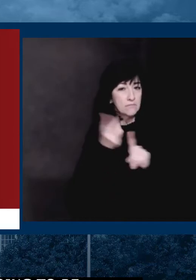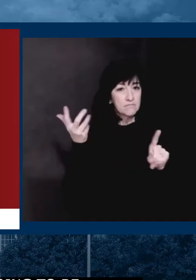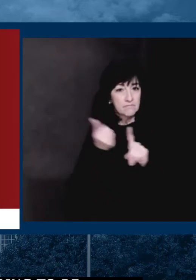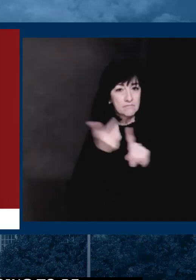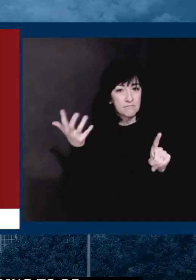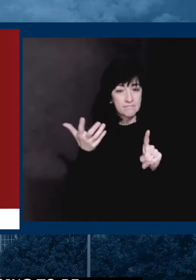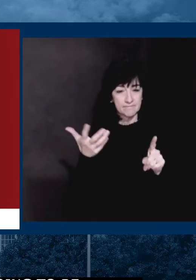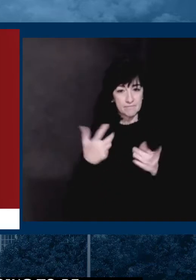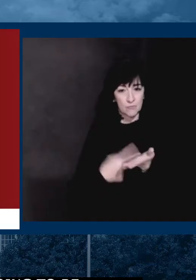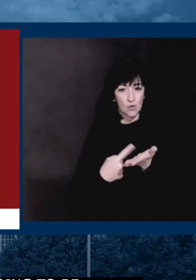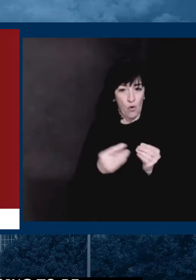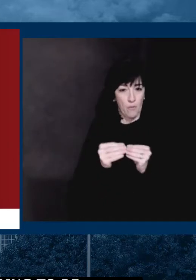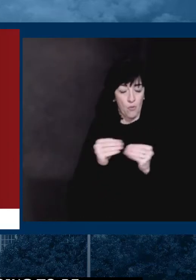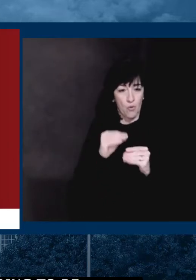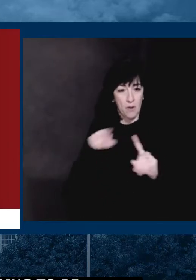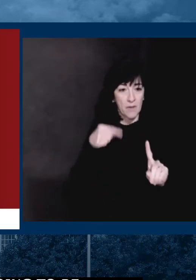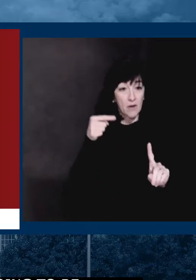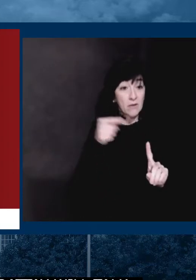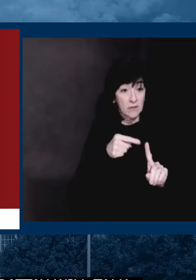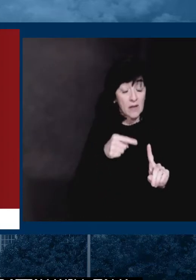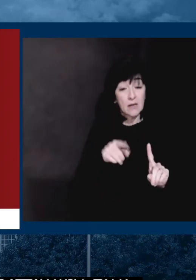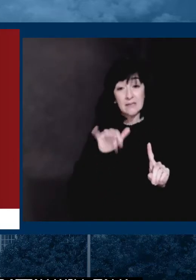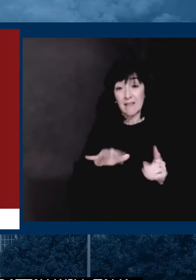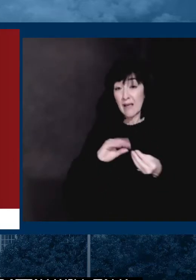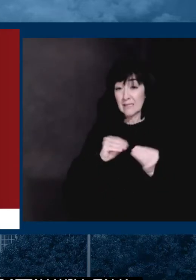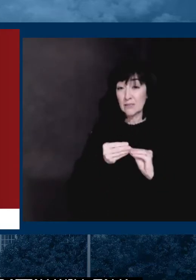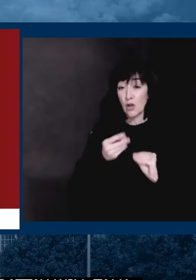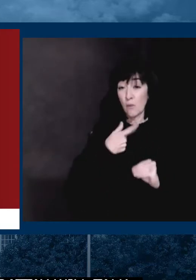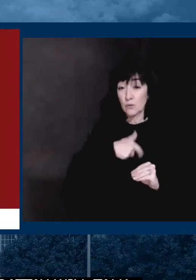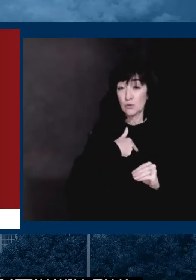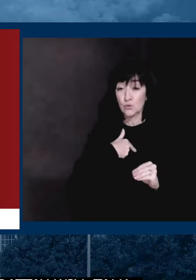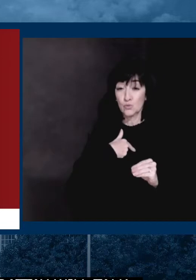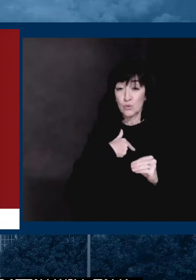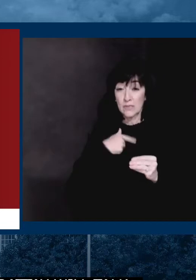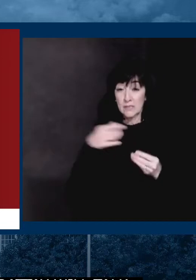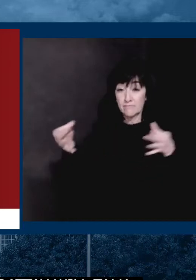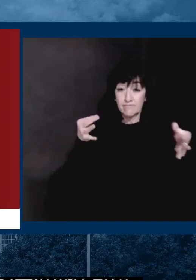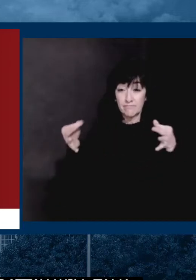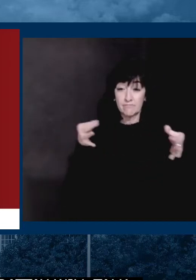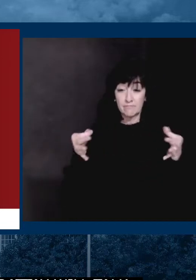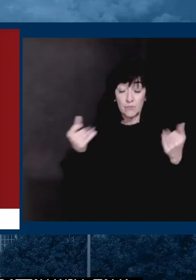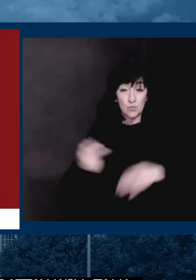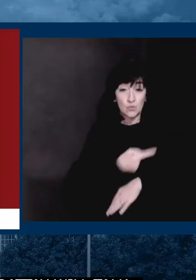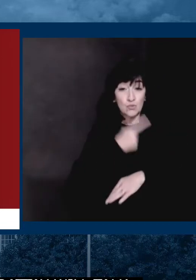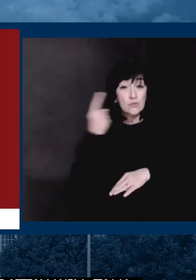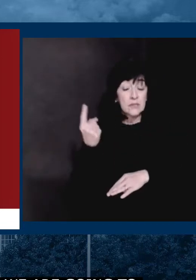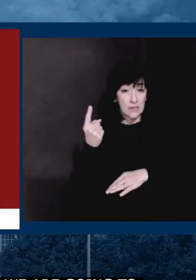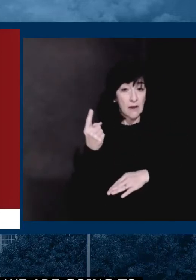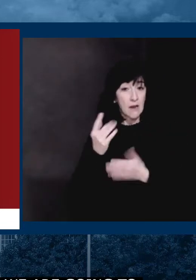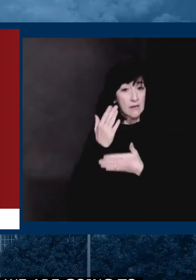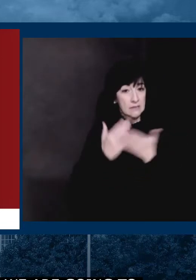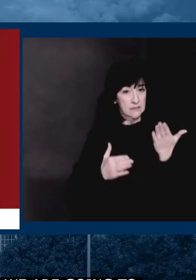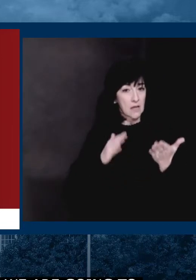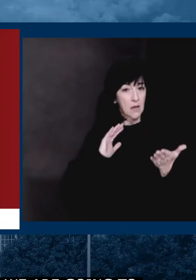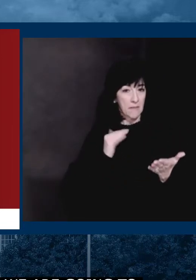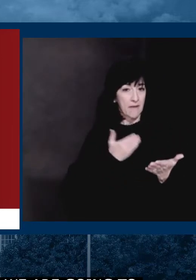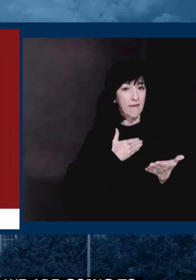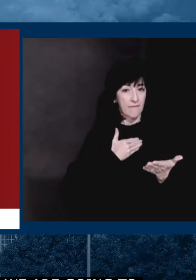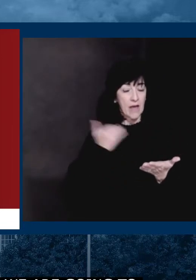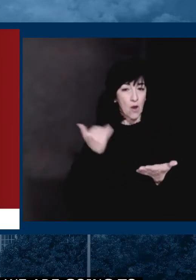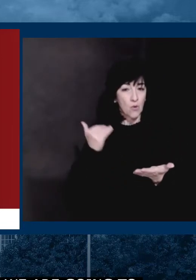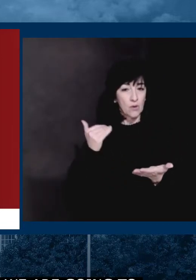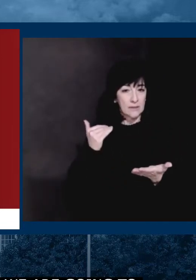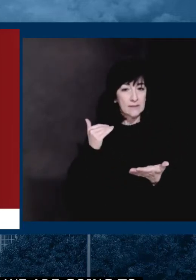see that the numbers that will be presented today, where our new positive cases are flattening out a little bit from a high of